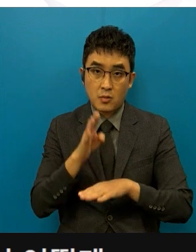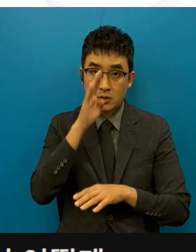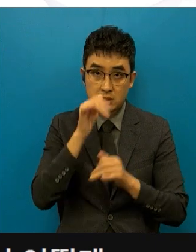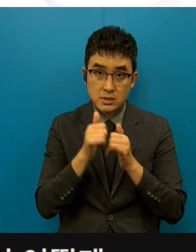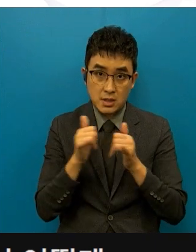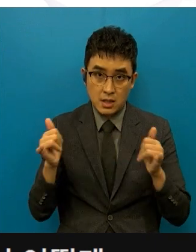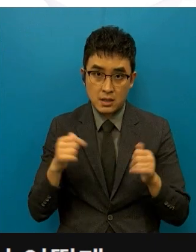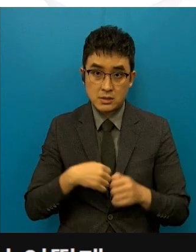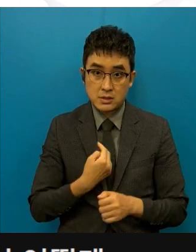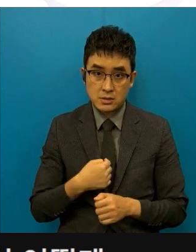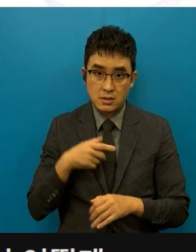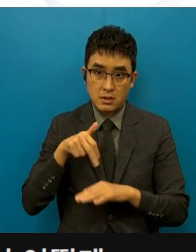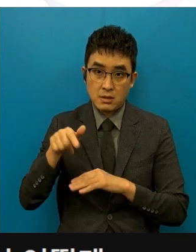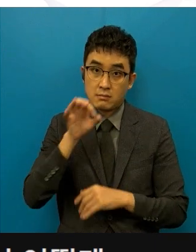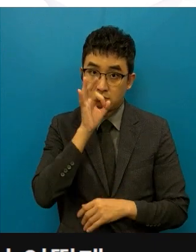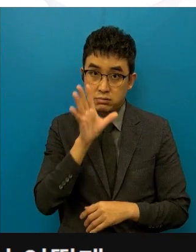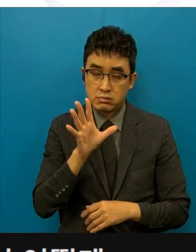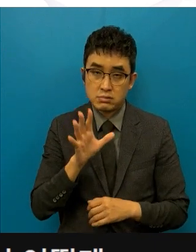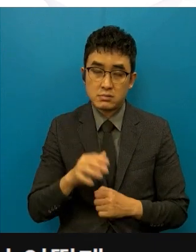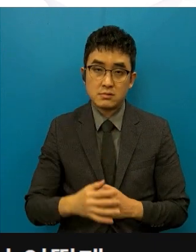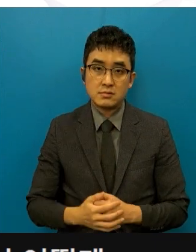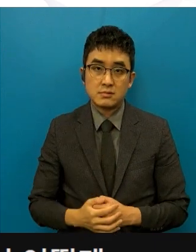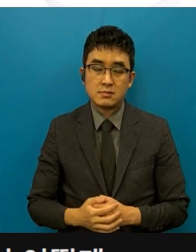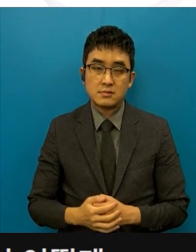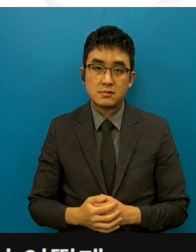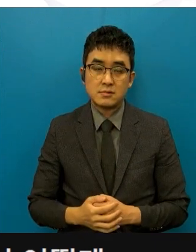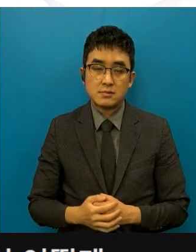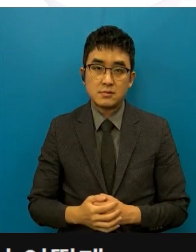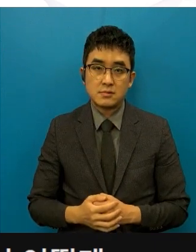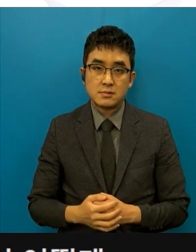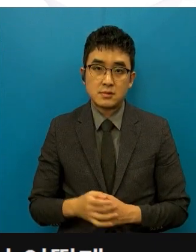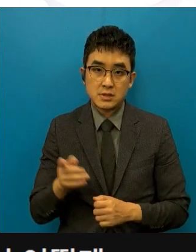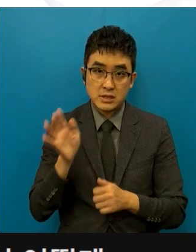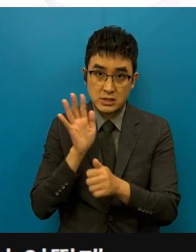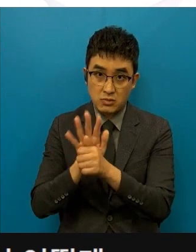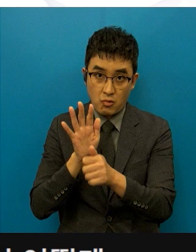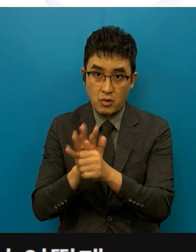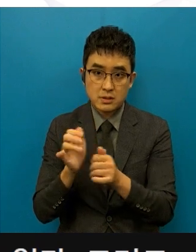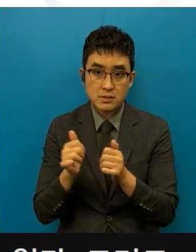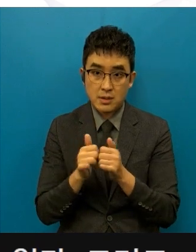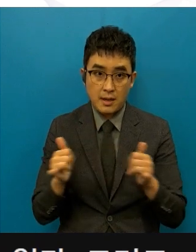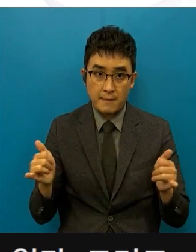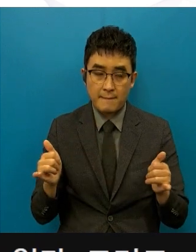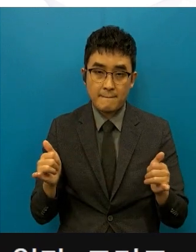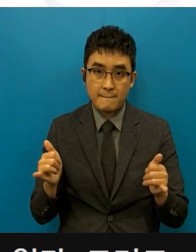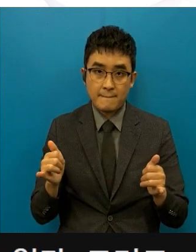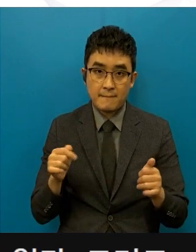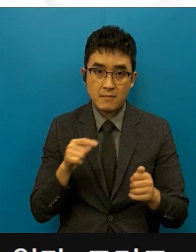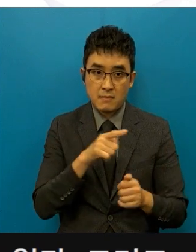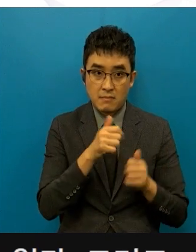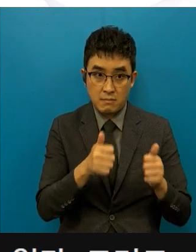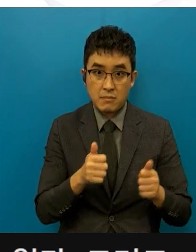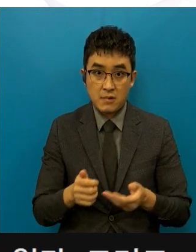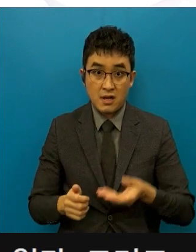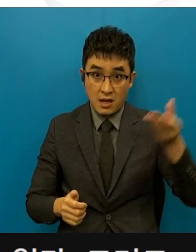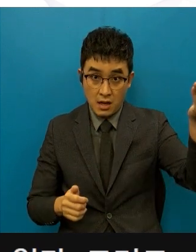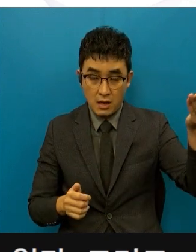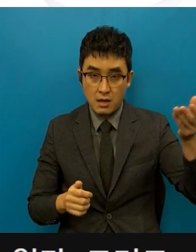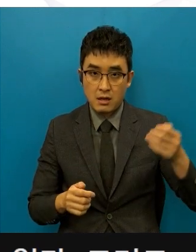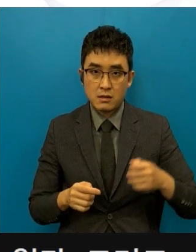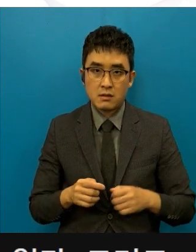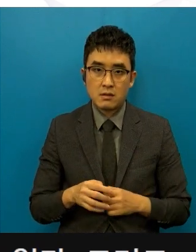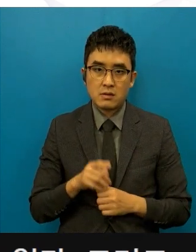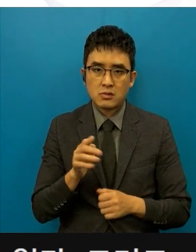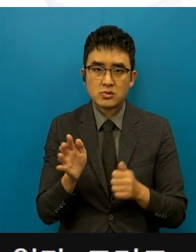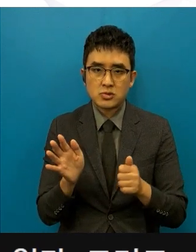helping them would restrict the fundamental freedom to receive services, and it would also then violate Article 7